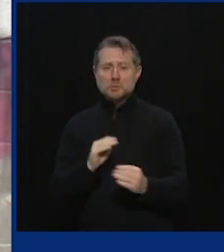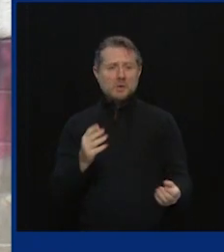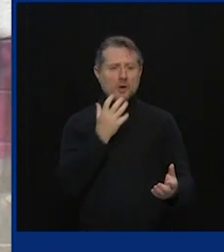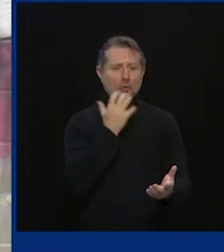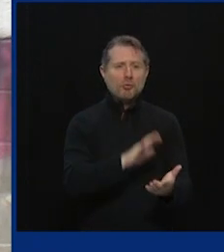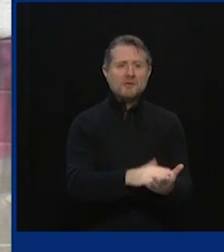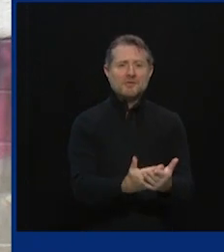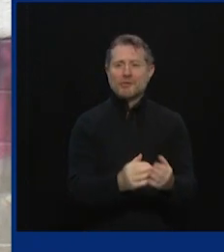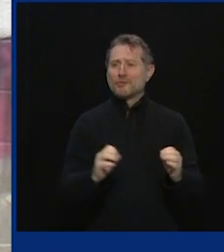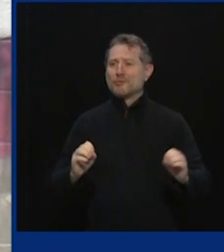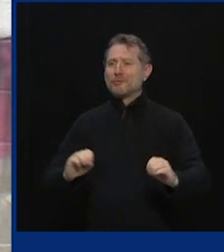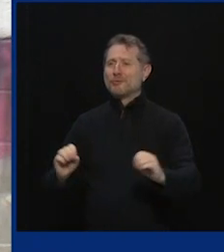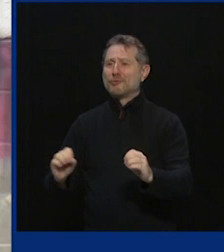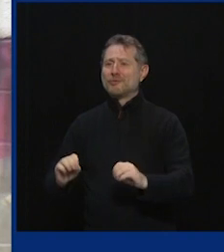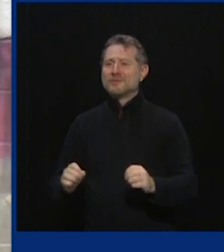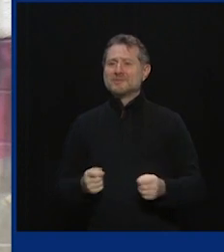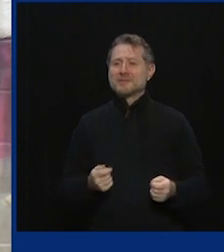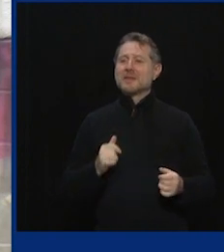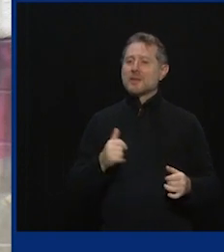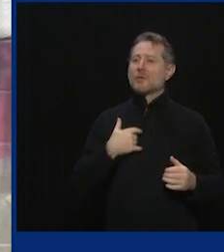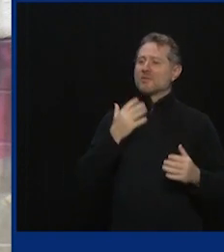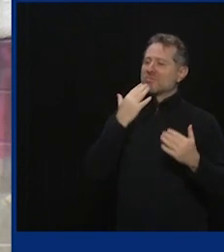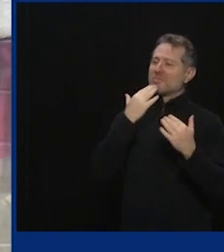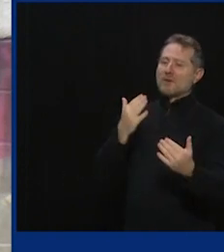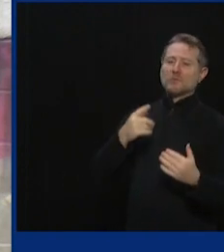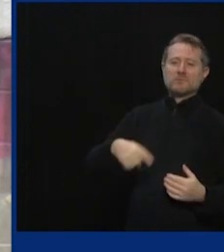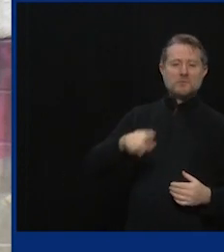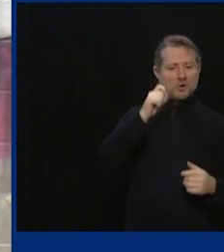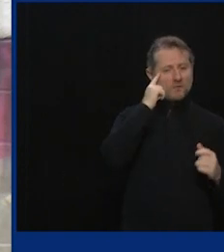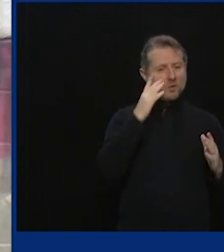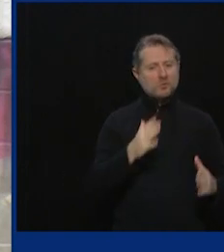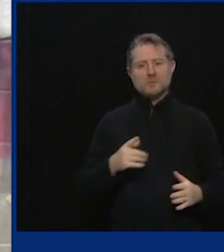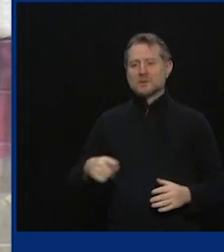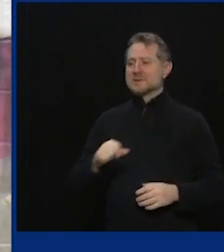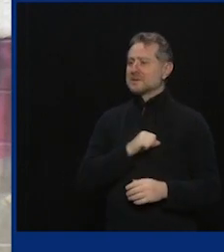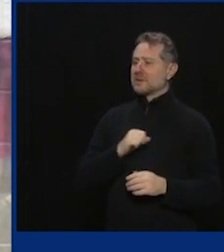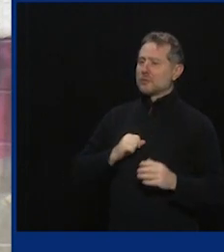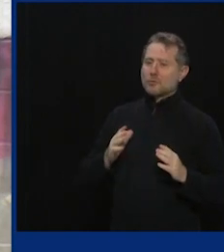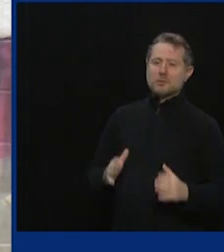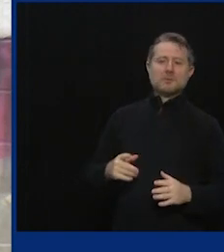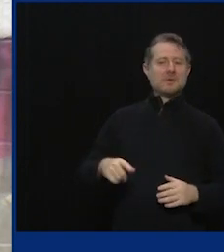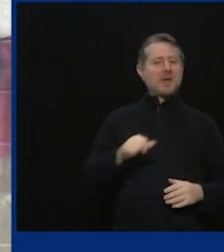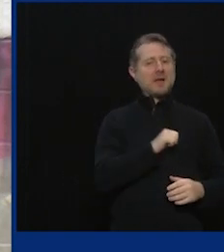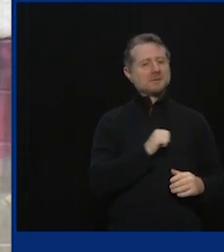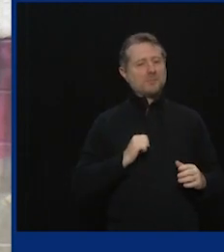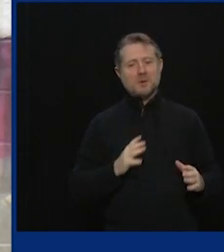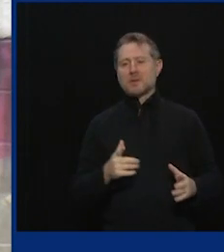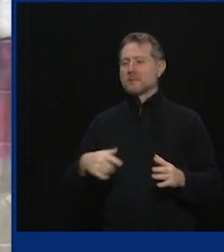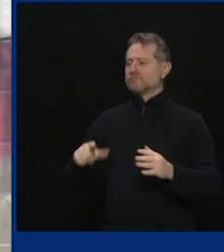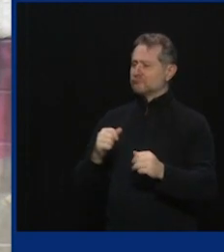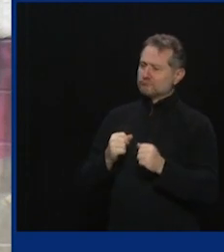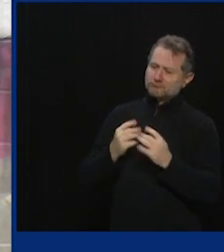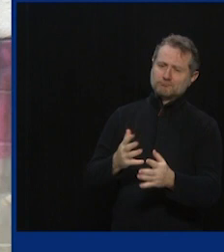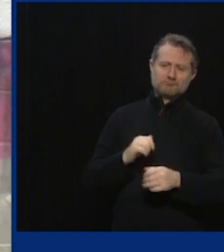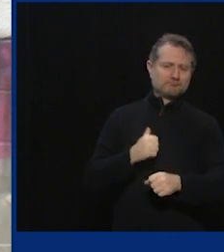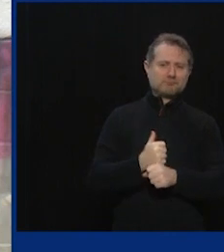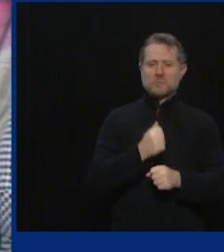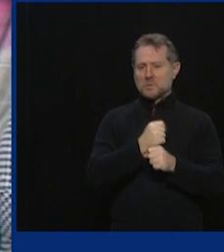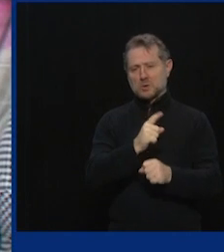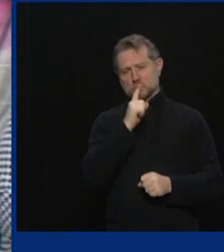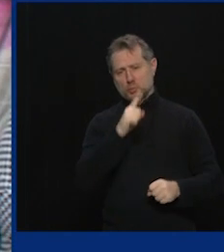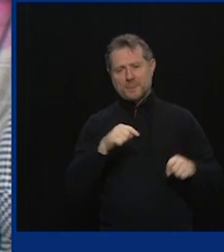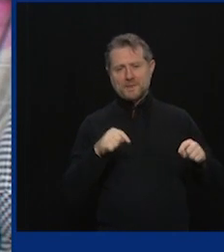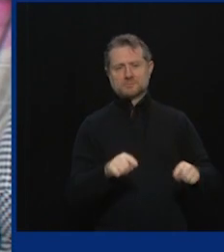very thankful for the leadership of the governor, the senator, and the assembly member, and all the advocates here today for making sure that this very